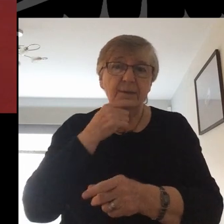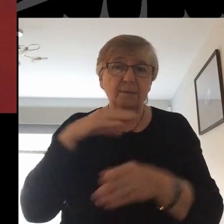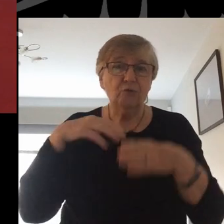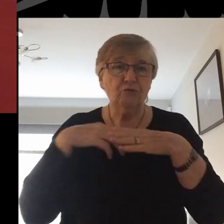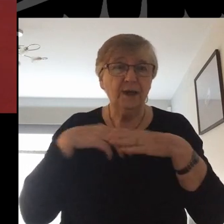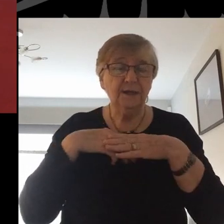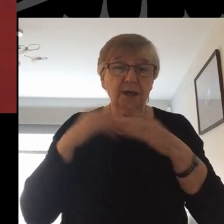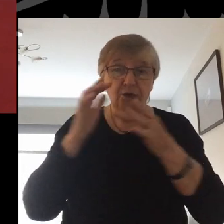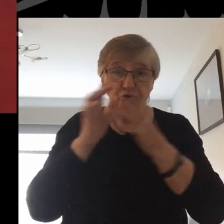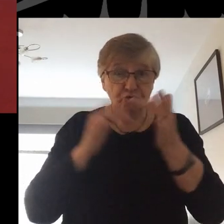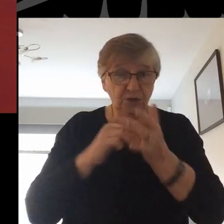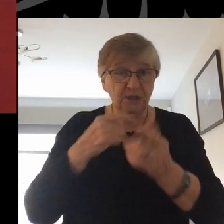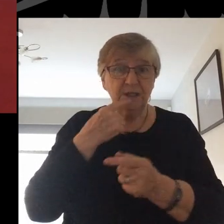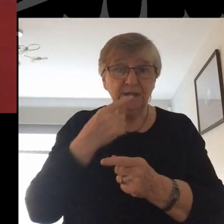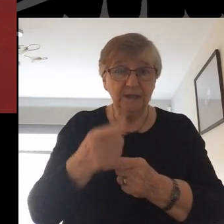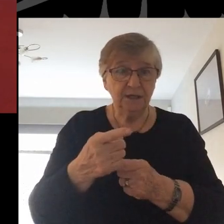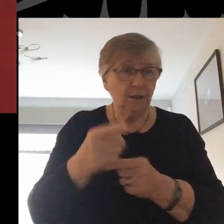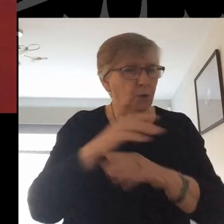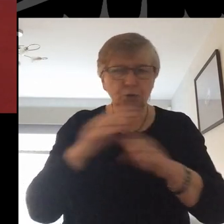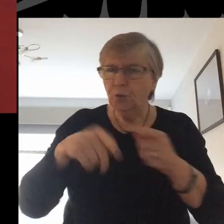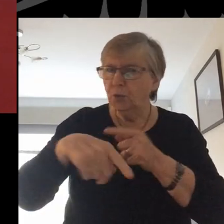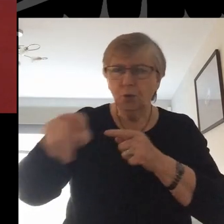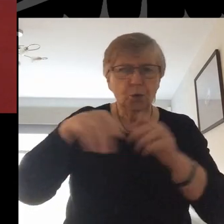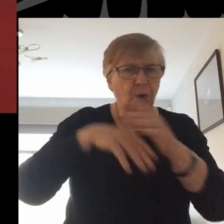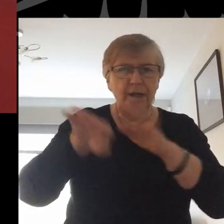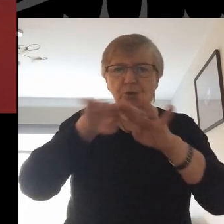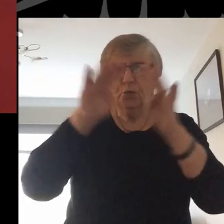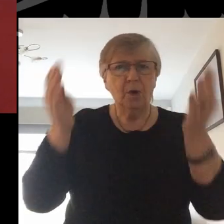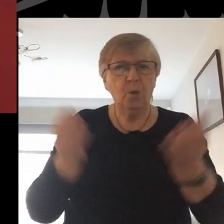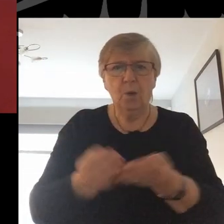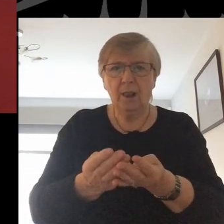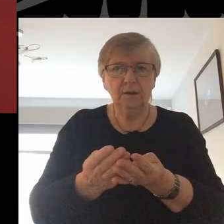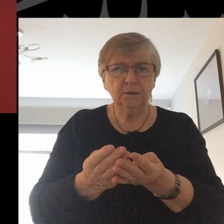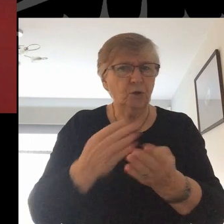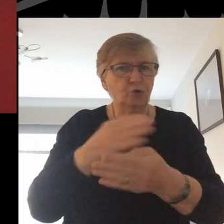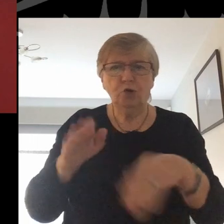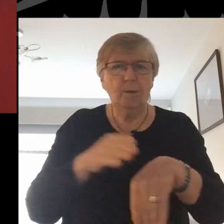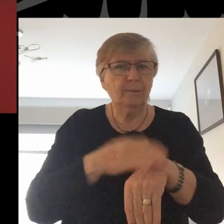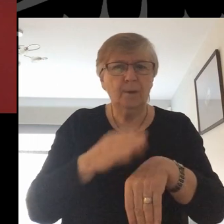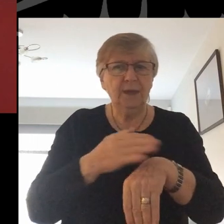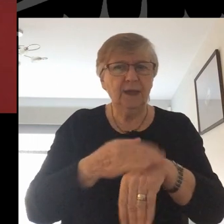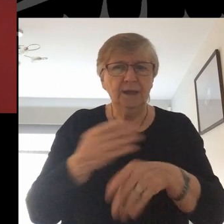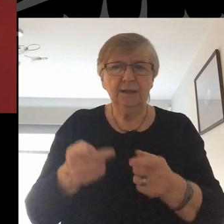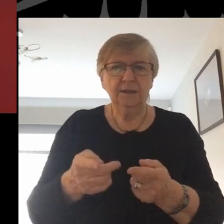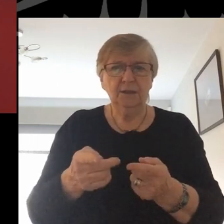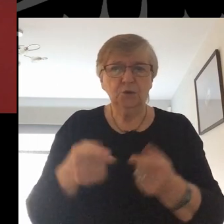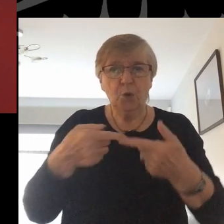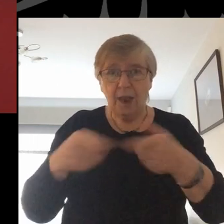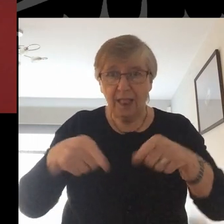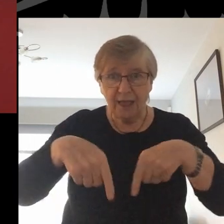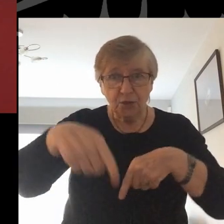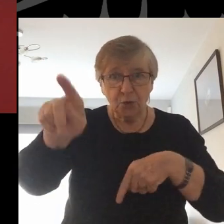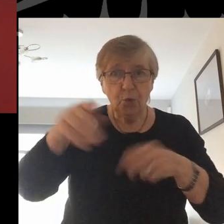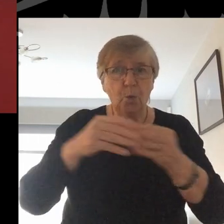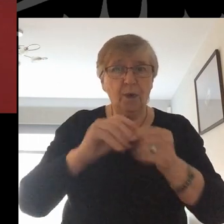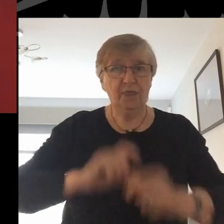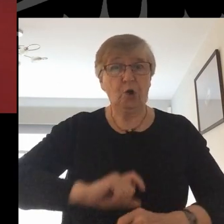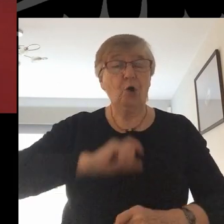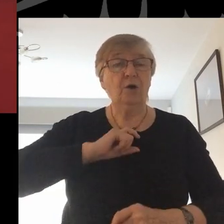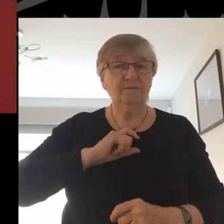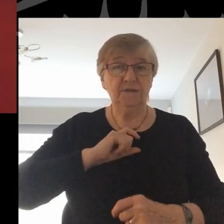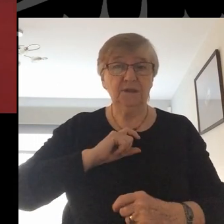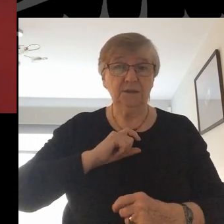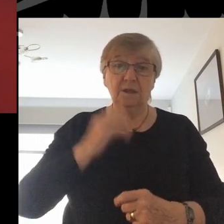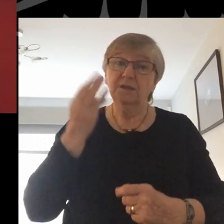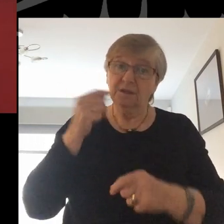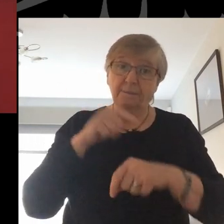Jesus promises that we do not go into a world that's completely unprepared. So let us go with a measure of confidence, even though